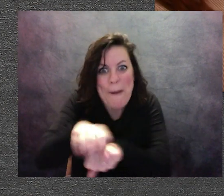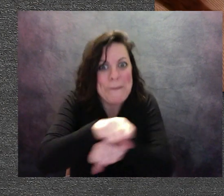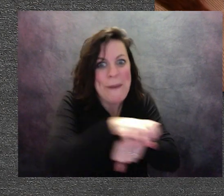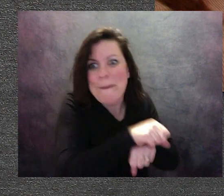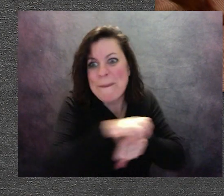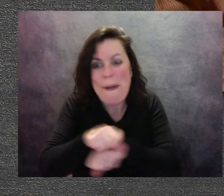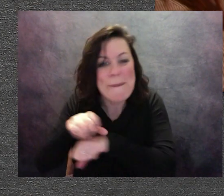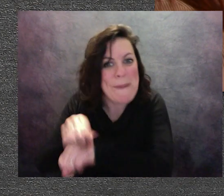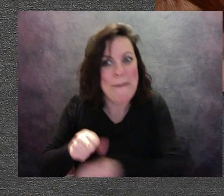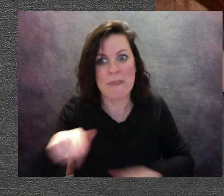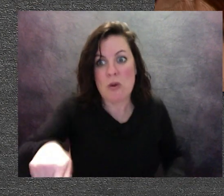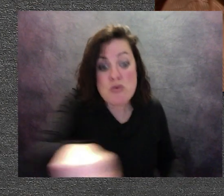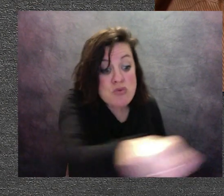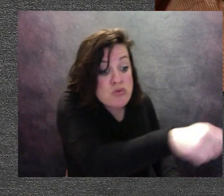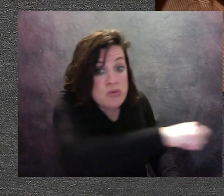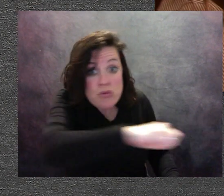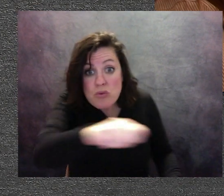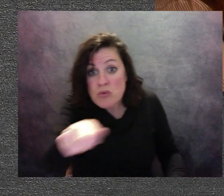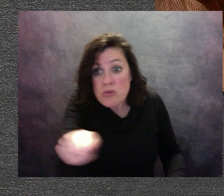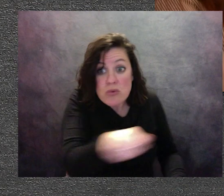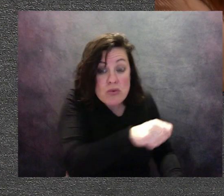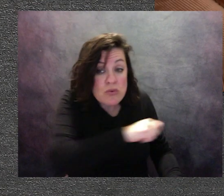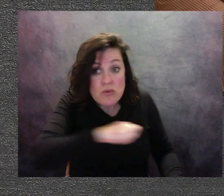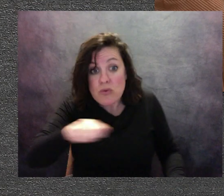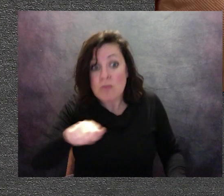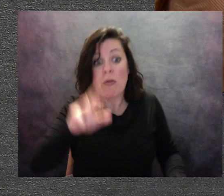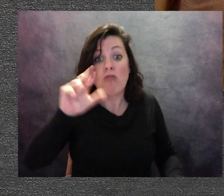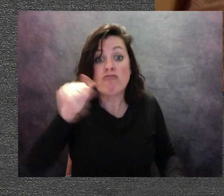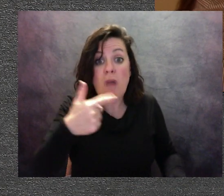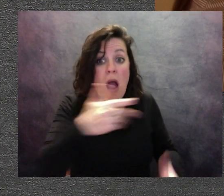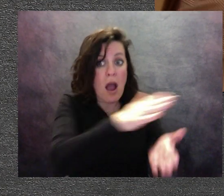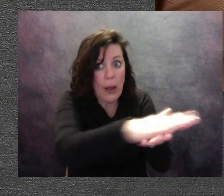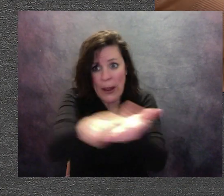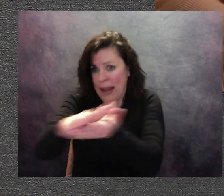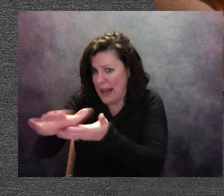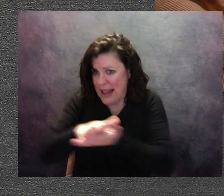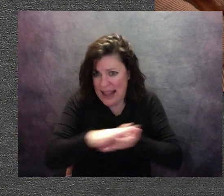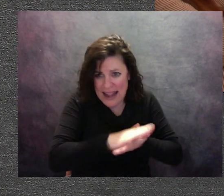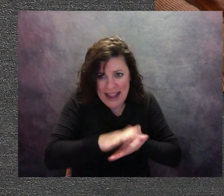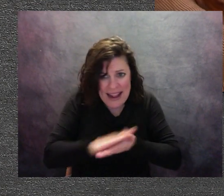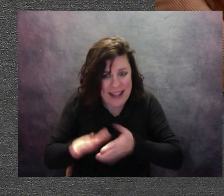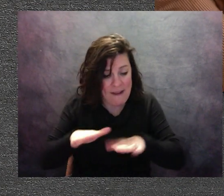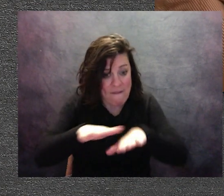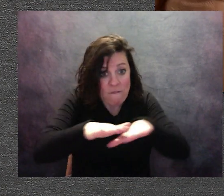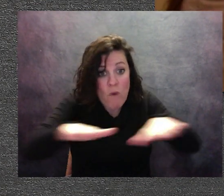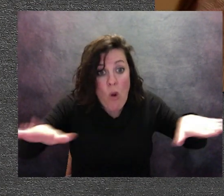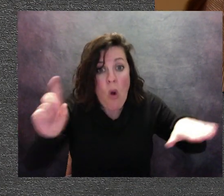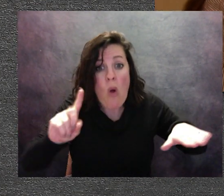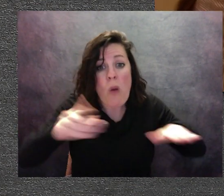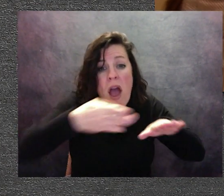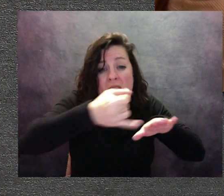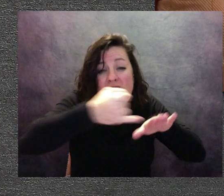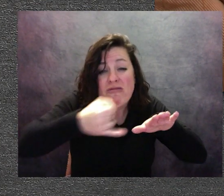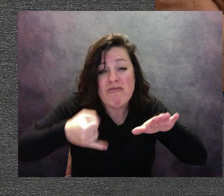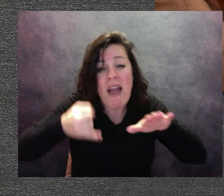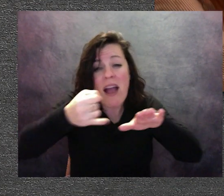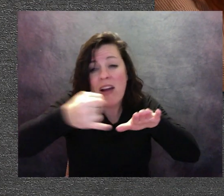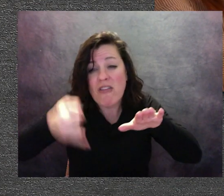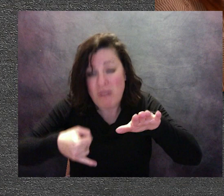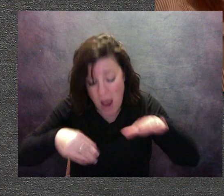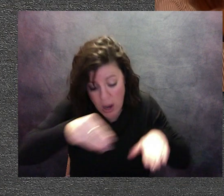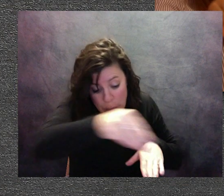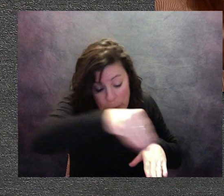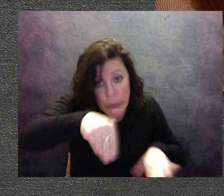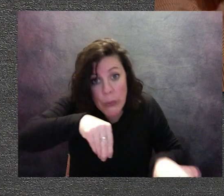He rubs the magnet over the rug. He moves it along the crack in the floor. He pushes it across the big